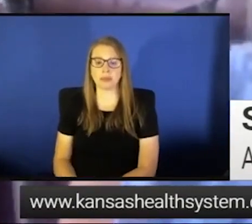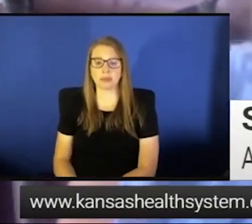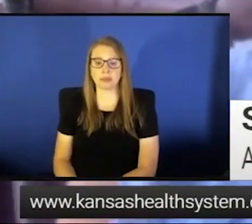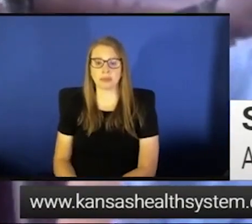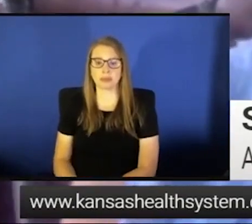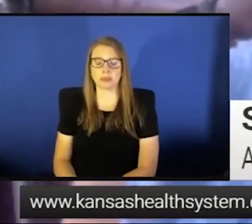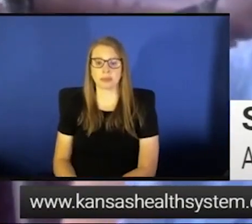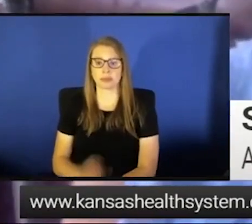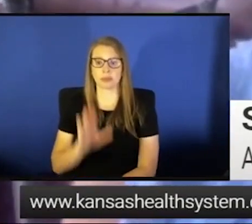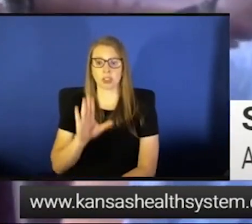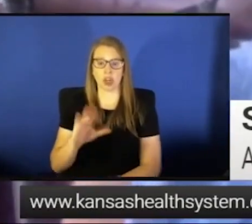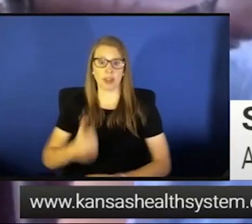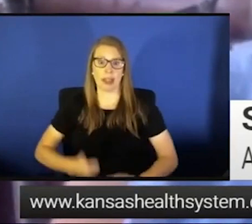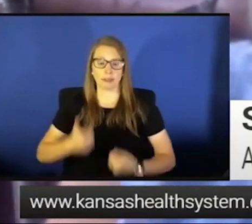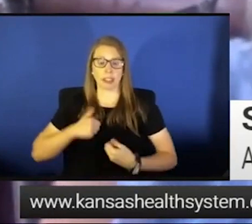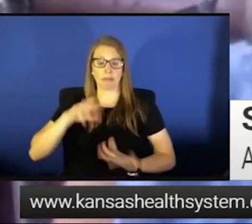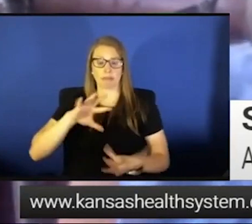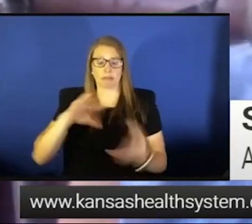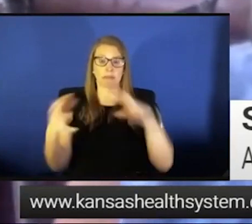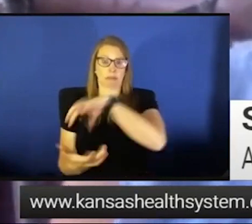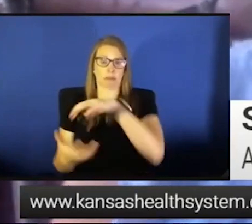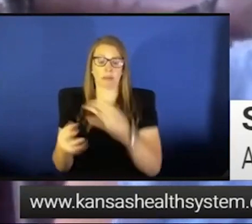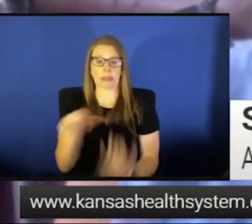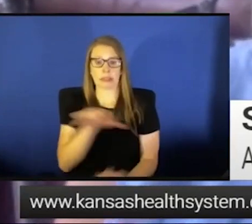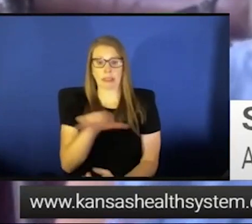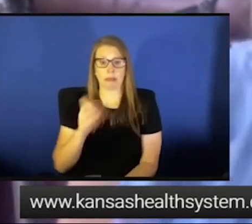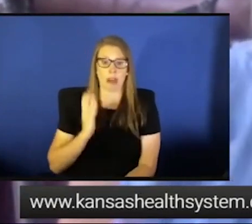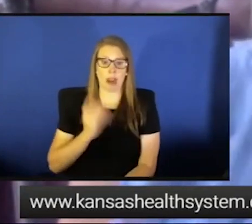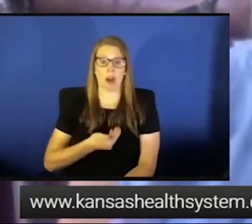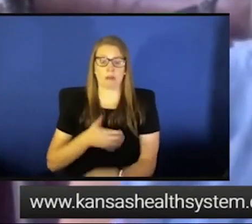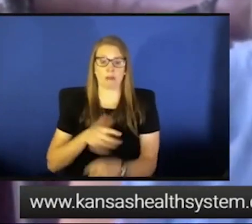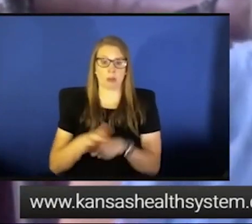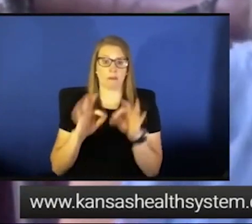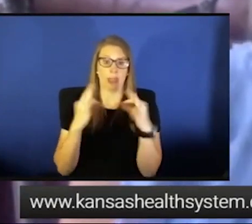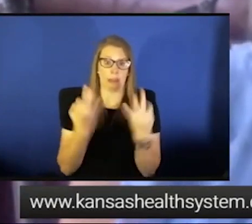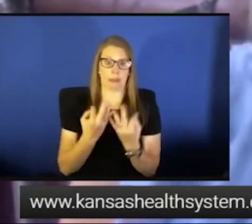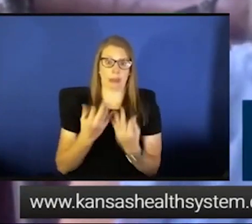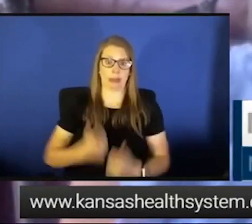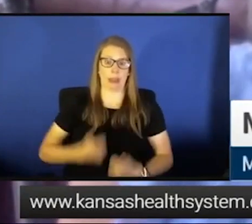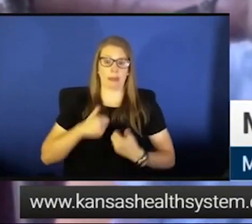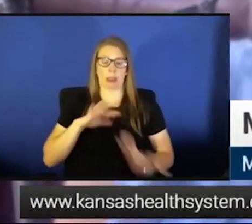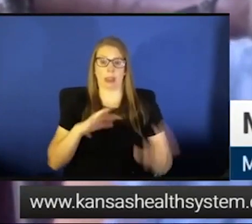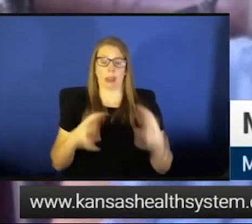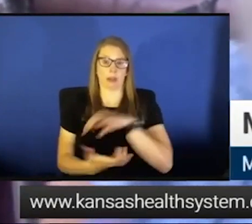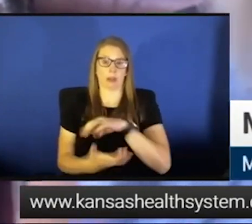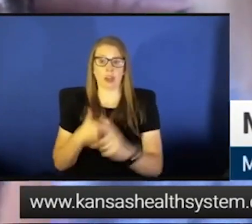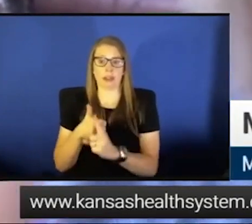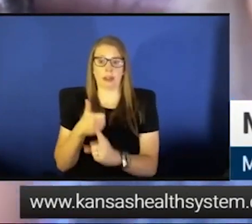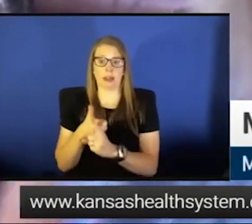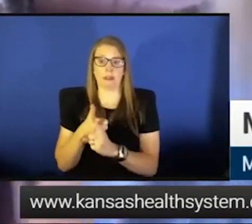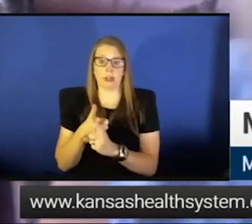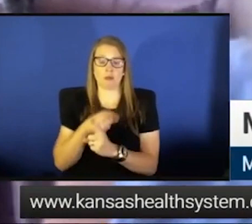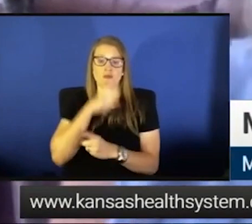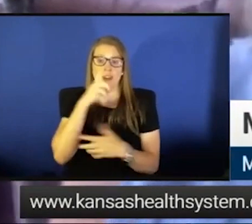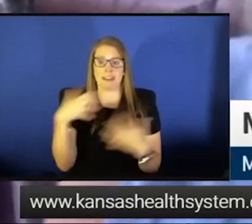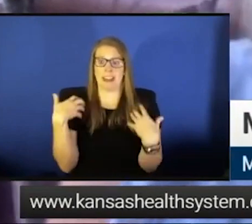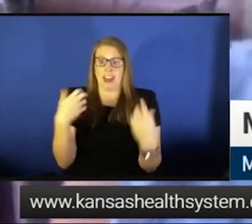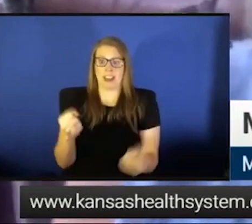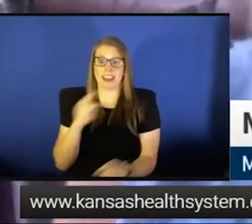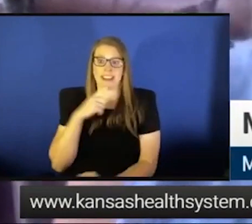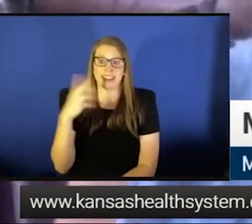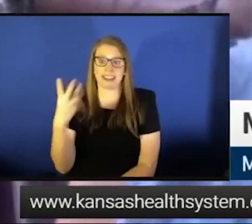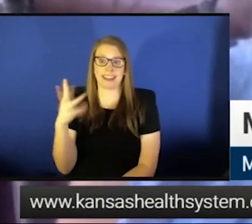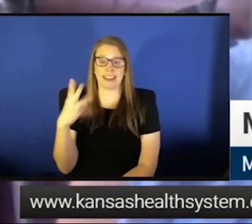life upside down, and as well as our whole entire family's life upside down. She was a very healthy 16-year-old,